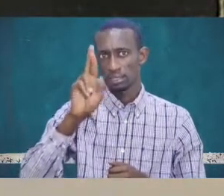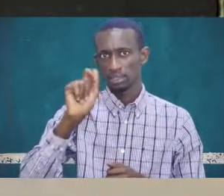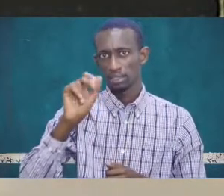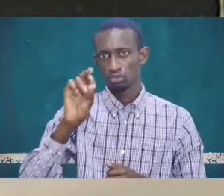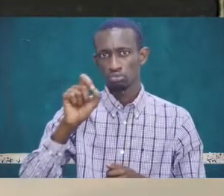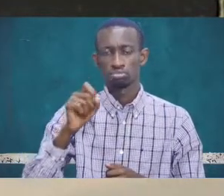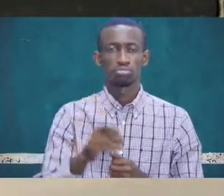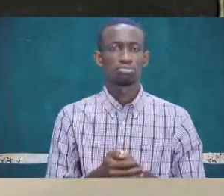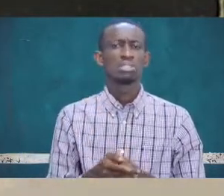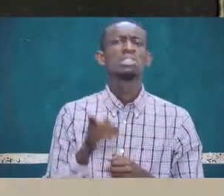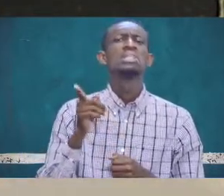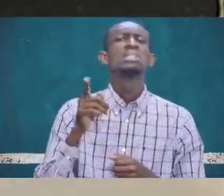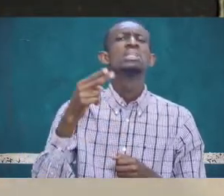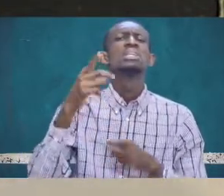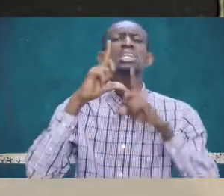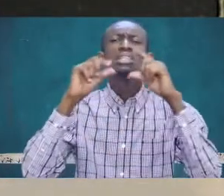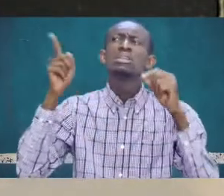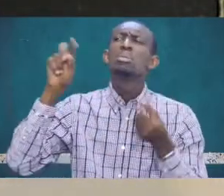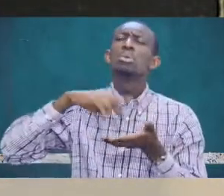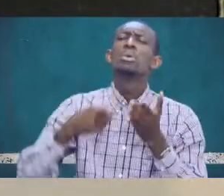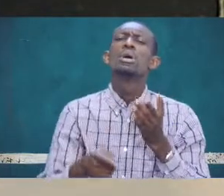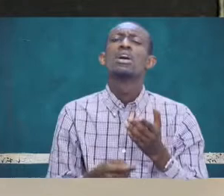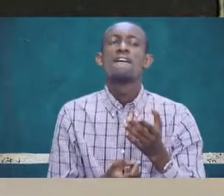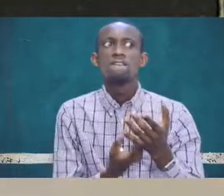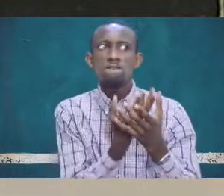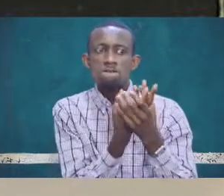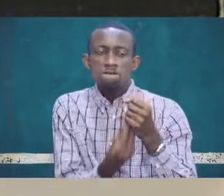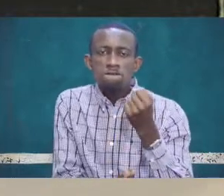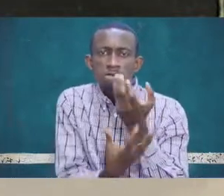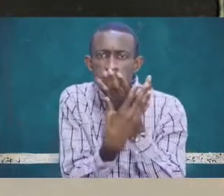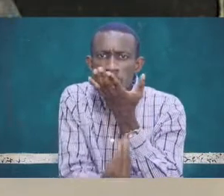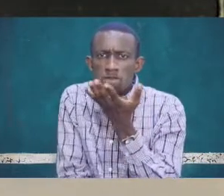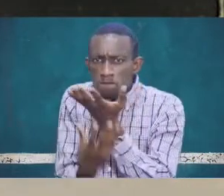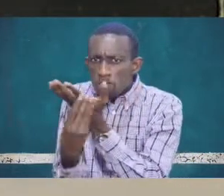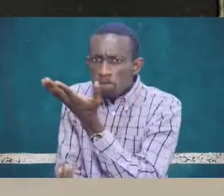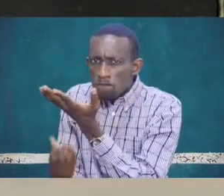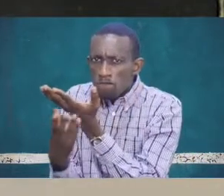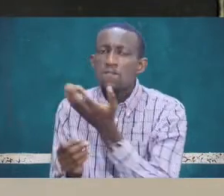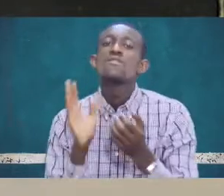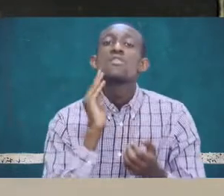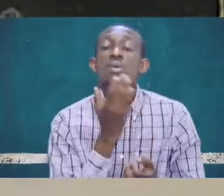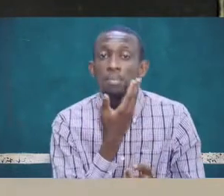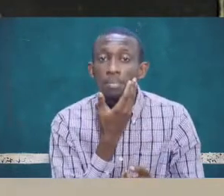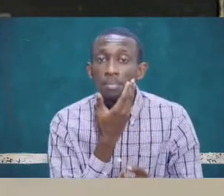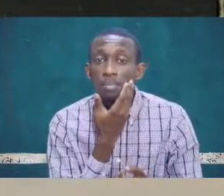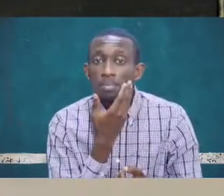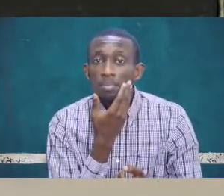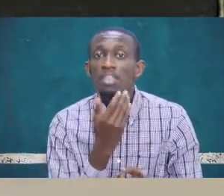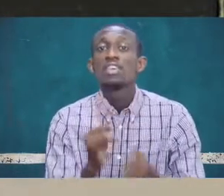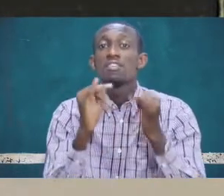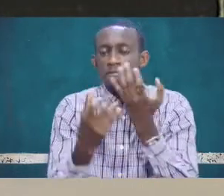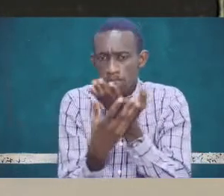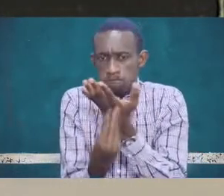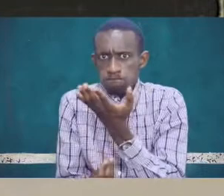water. You take a lot of water to get, when you are dehydrated, maybe if you have spent a lot of